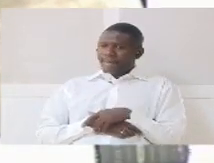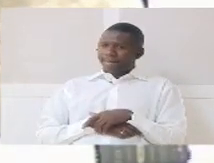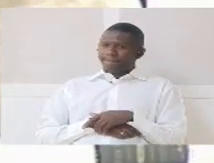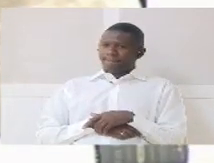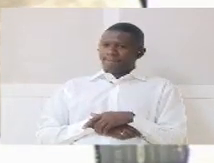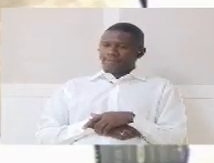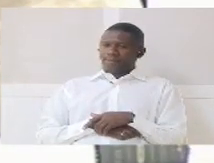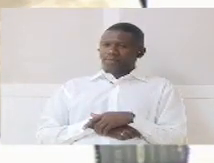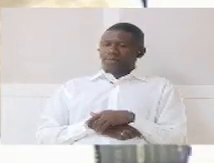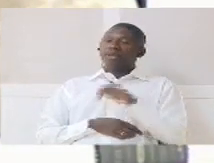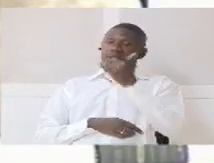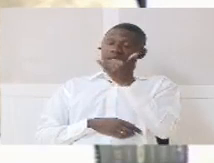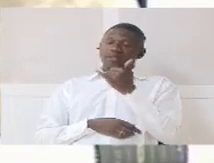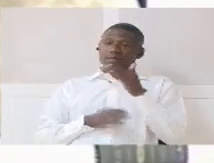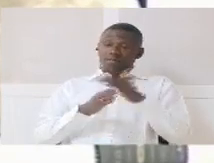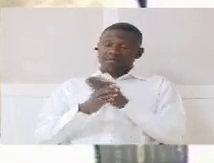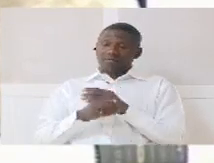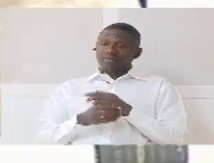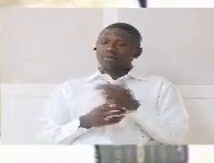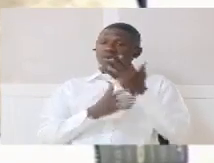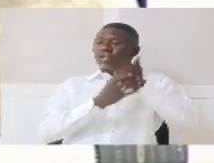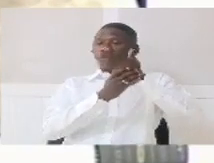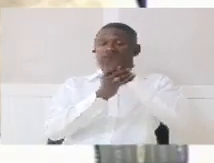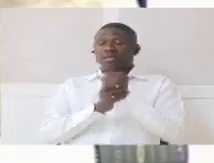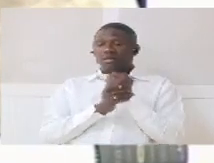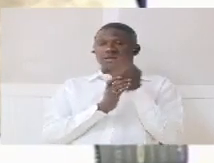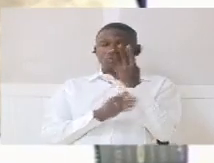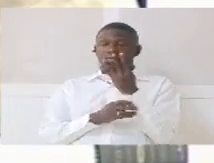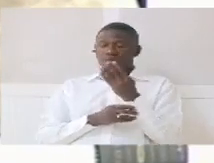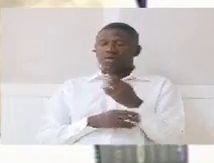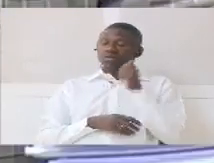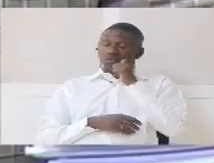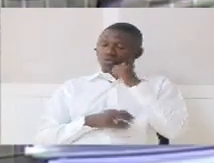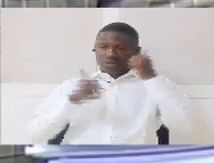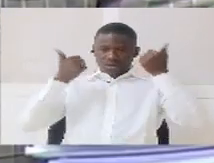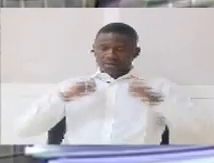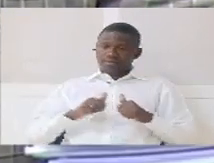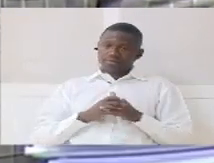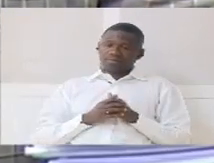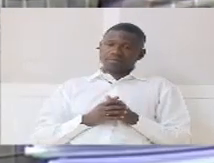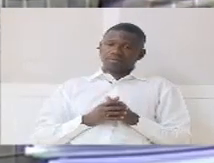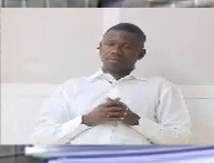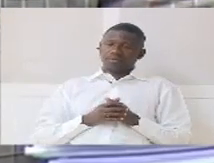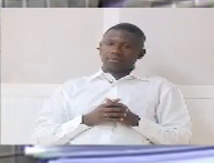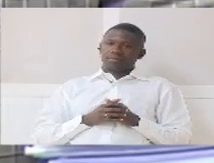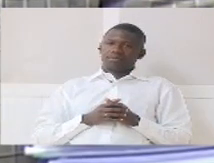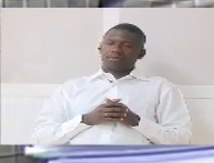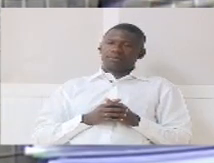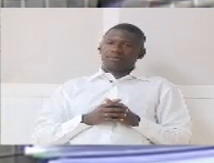Before 94. Yes, before 94. Before 94. It used to happen. Has it ever happened to your knowledge